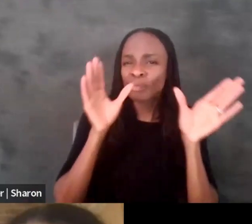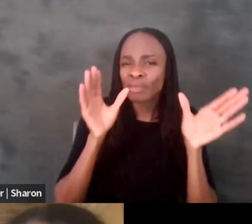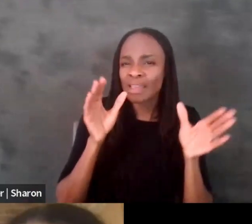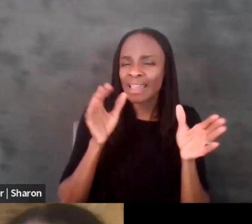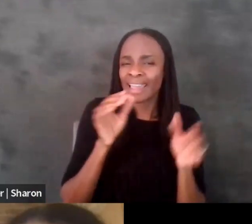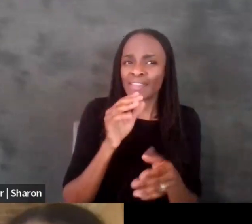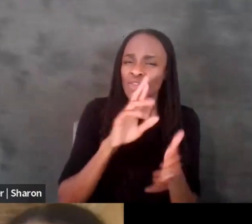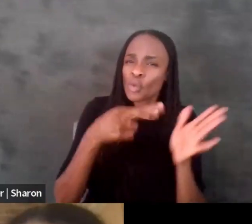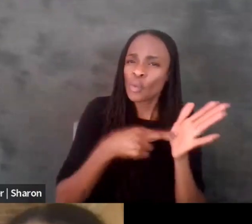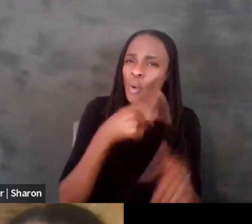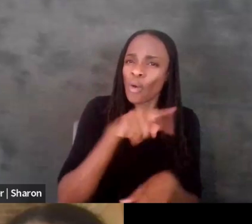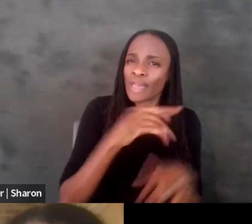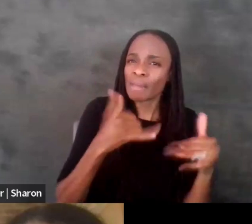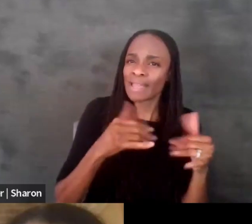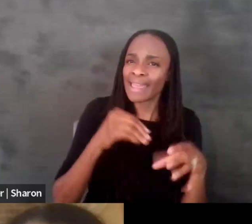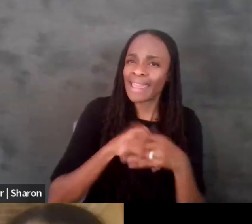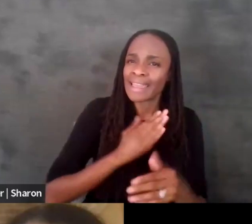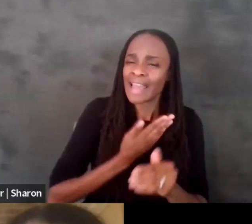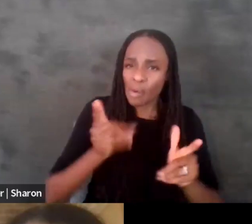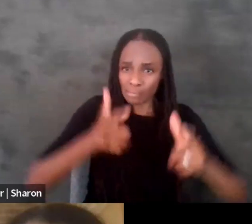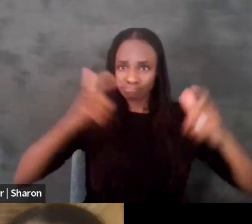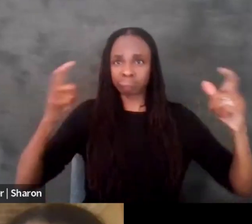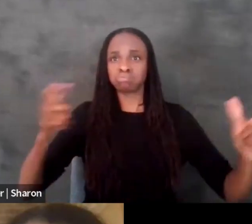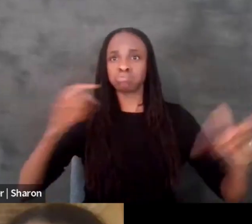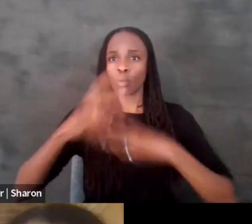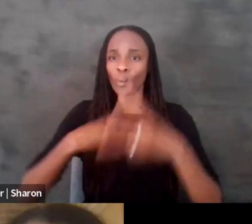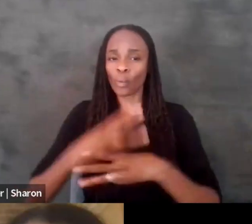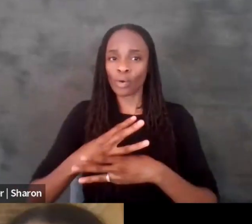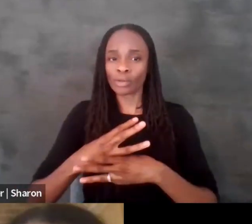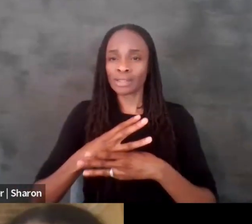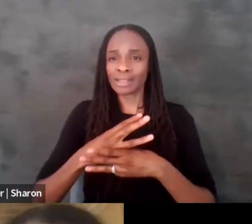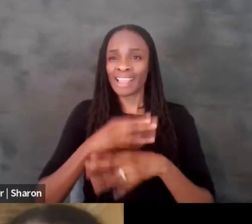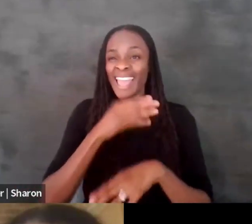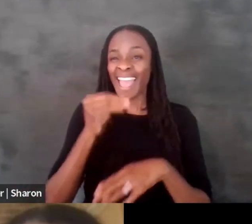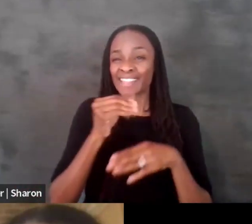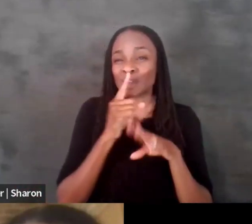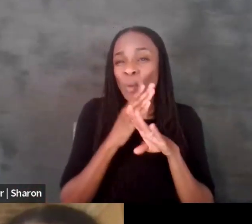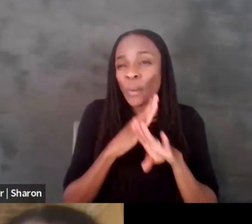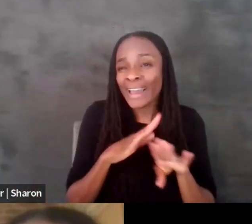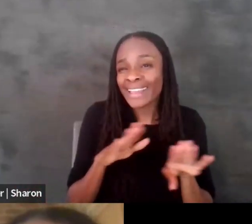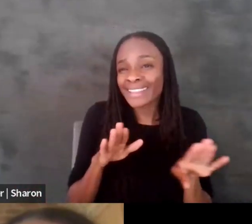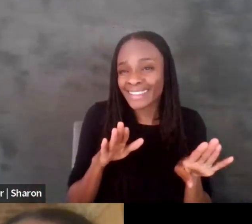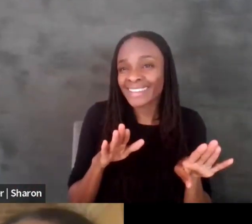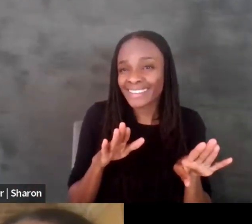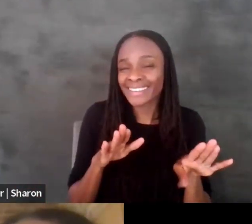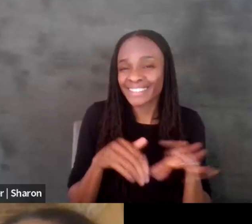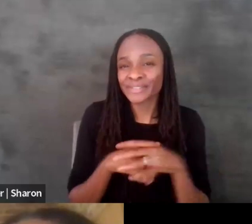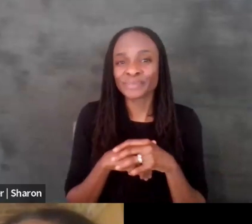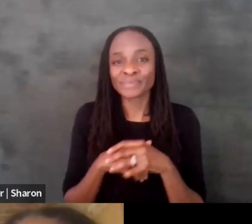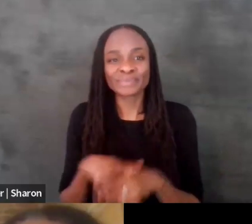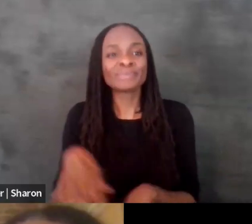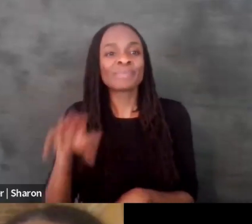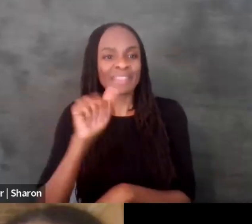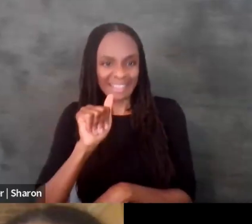play in our giant world, but so Yeah, quietly. so quietly. And Yeah. in a way, we